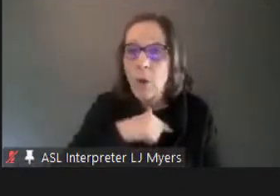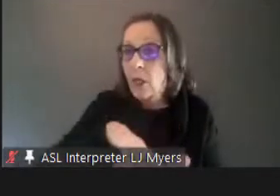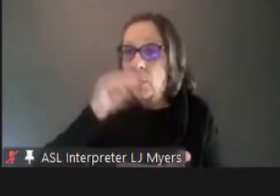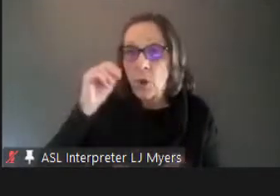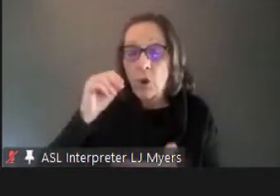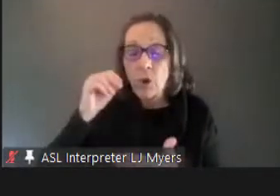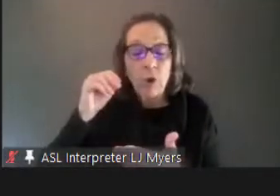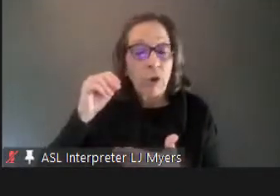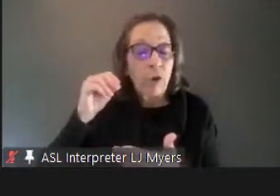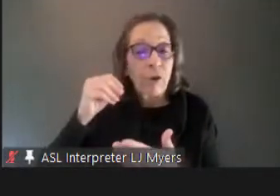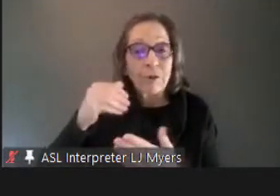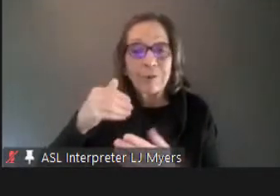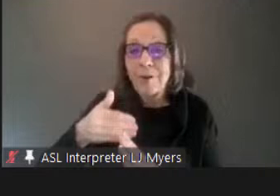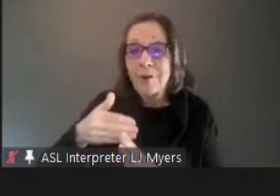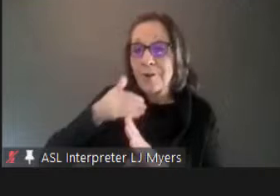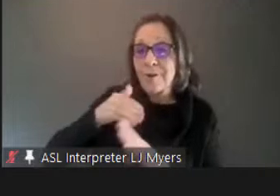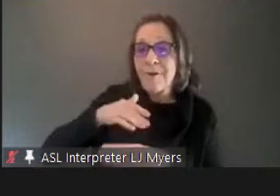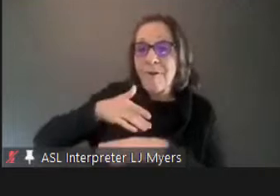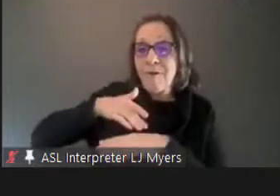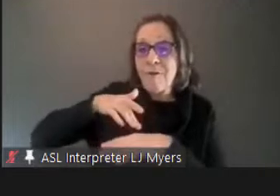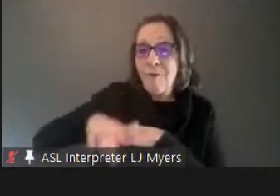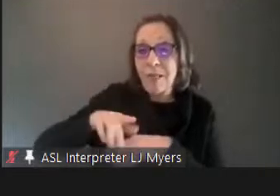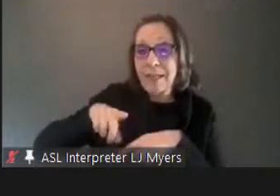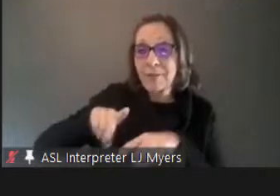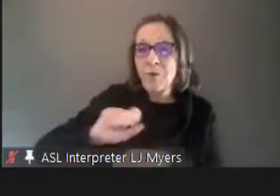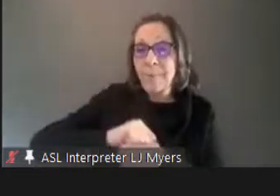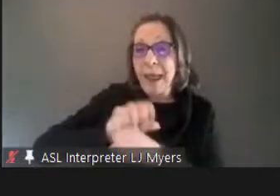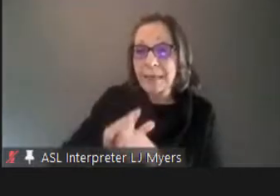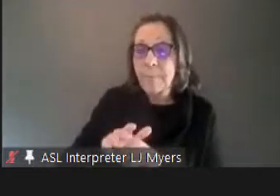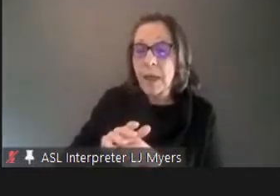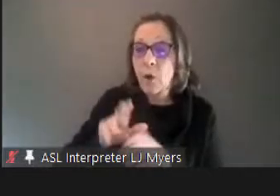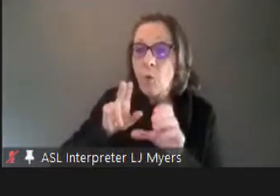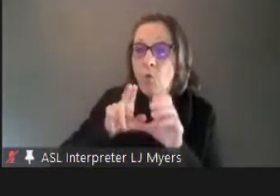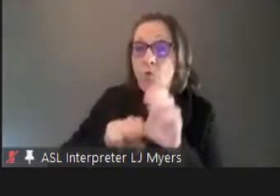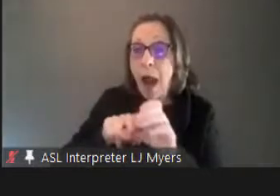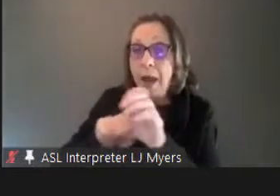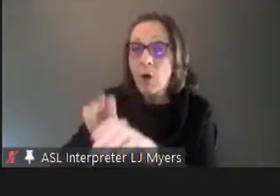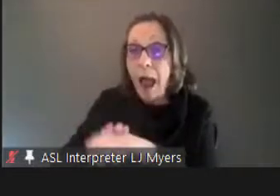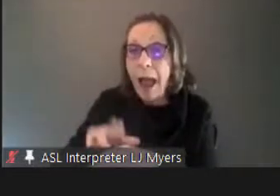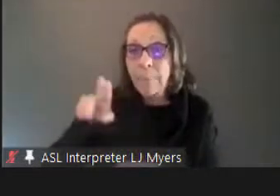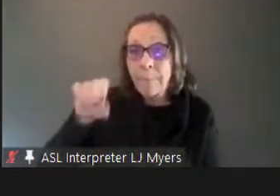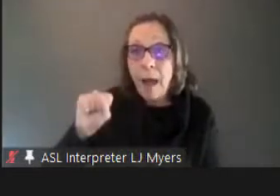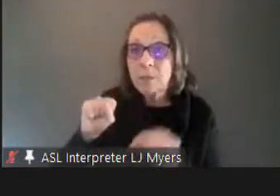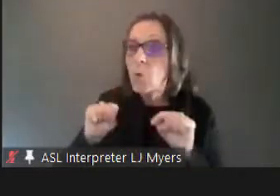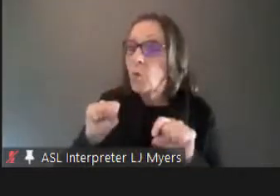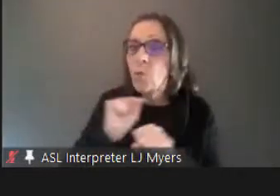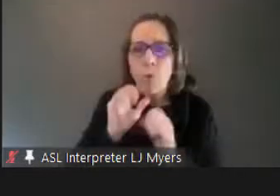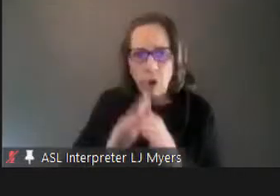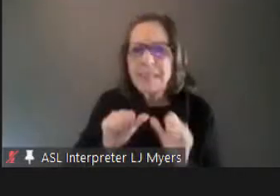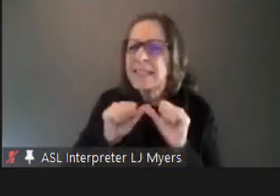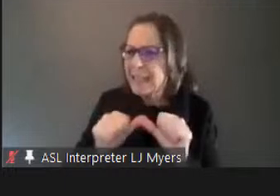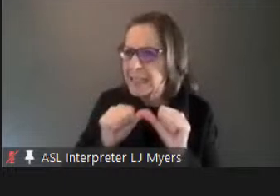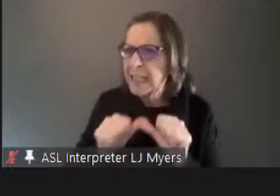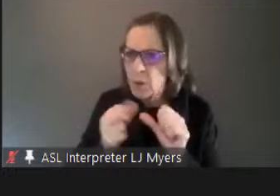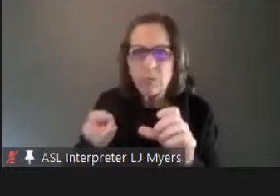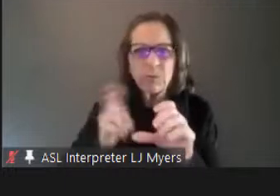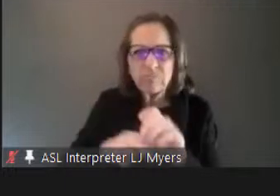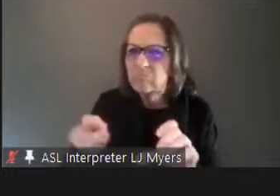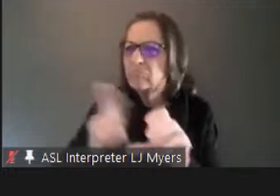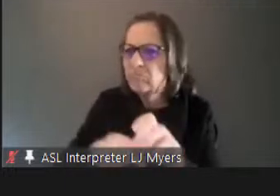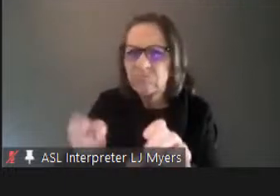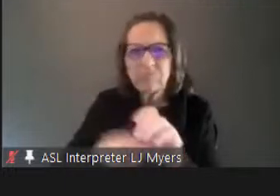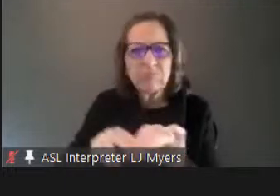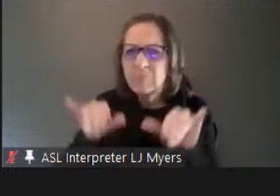very early on in the pandemic in terms of ridership on our vital bus systems. These workers continue to ride bus service at very high